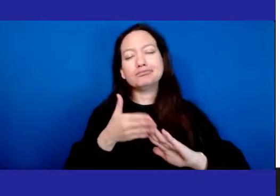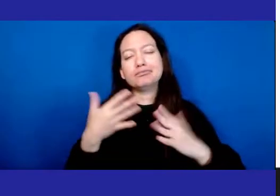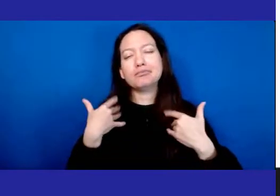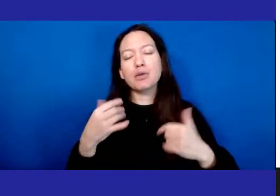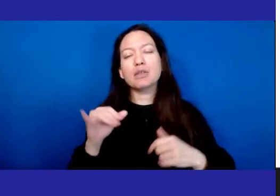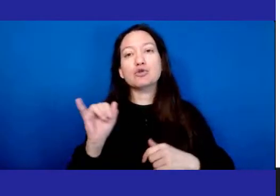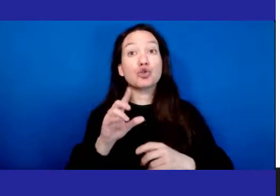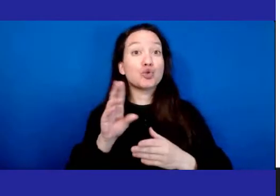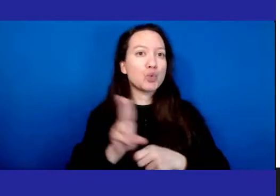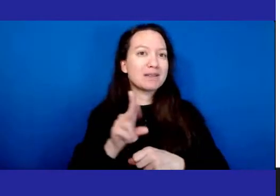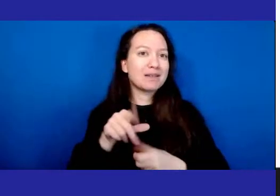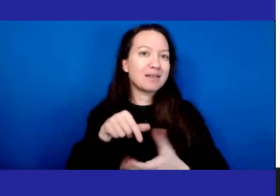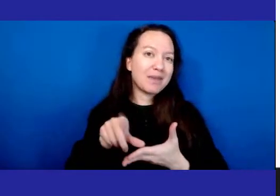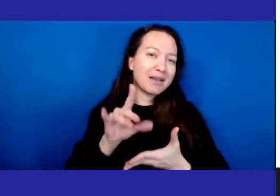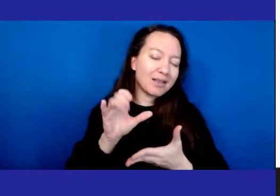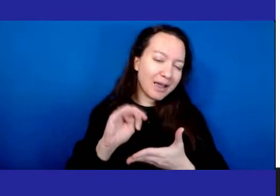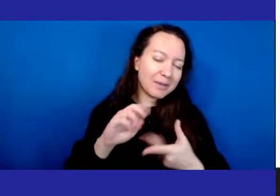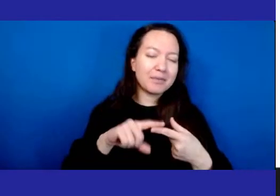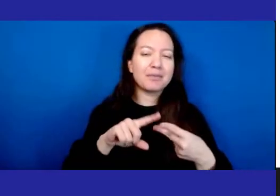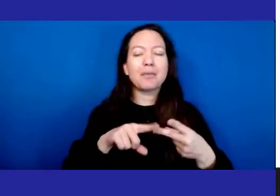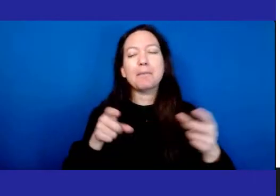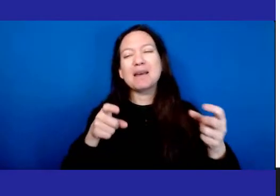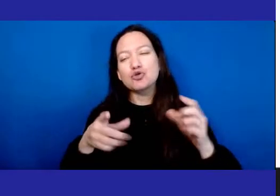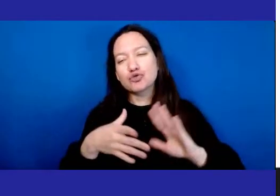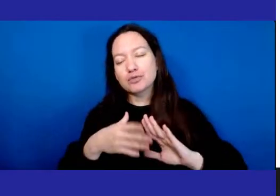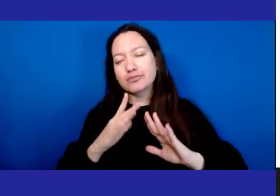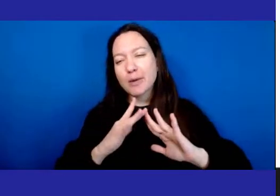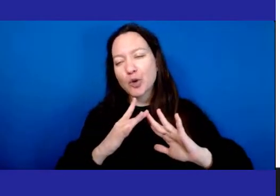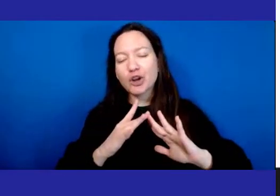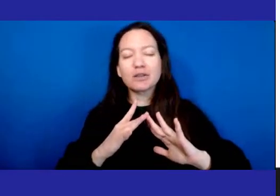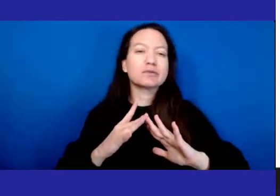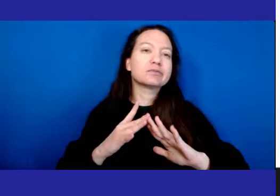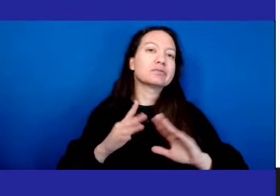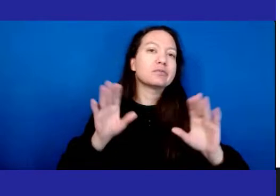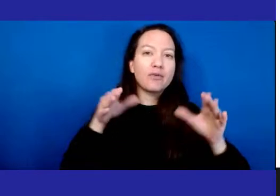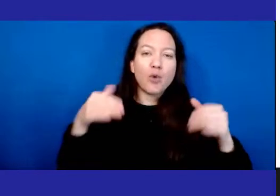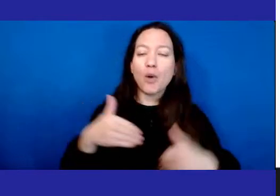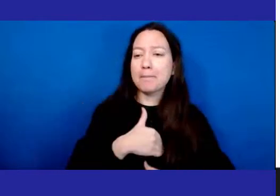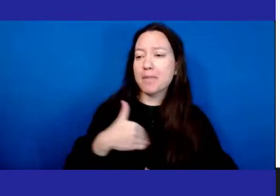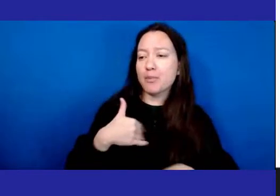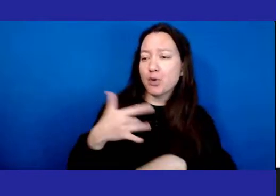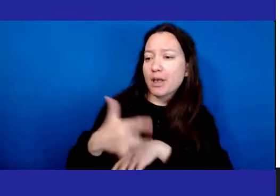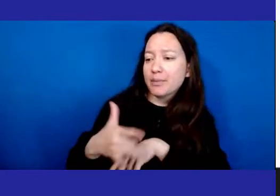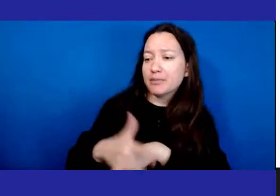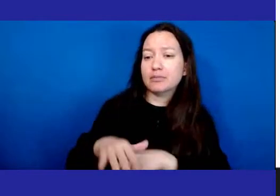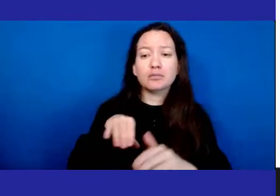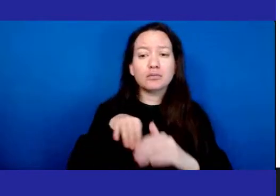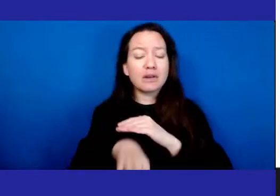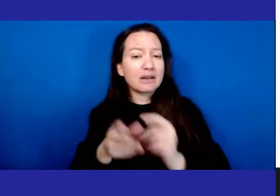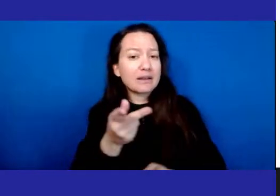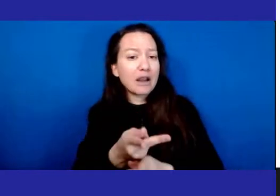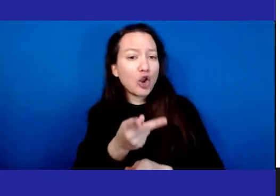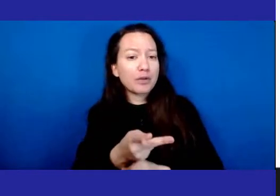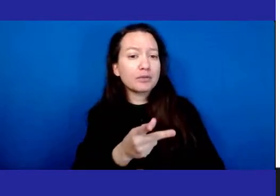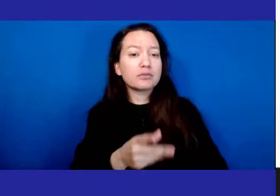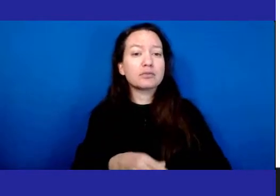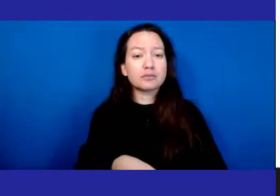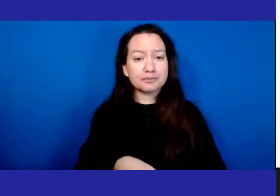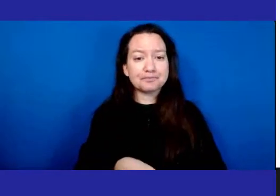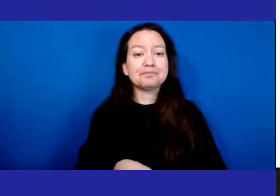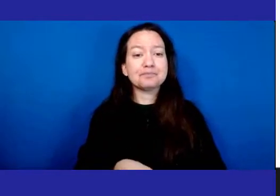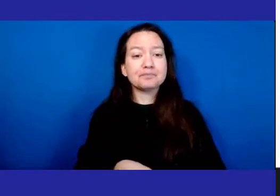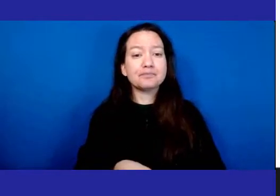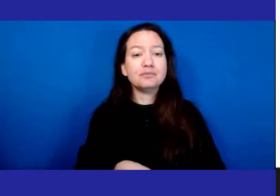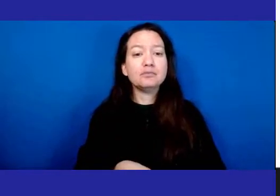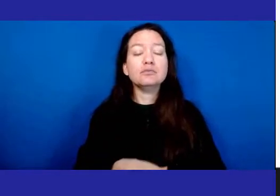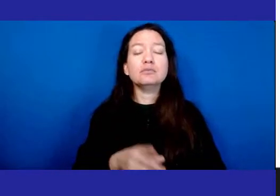to pay claims, manage the network, focus on member eligibility and access to care. You can see on the